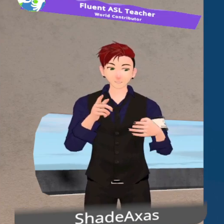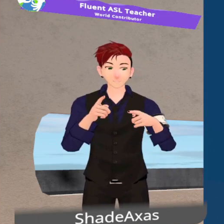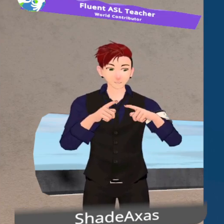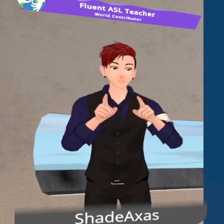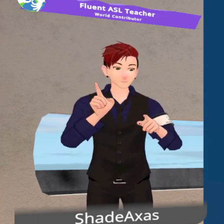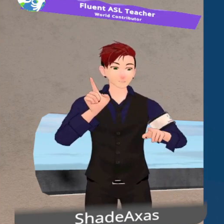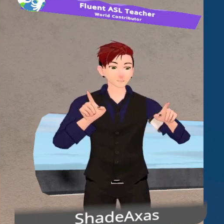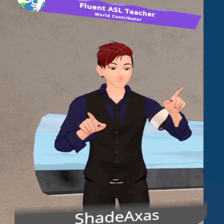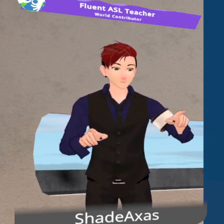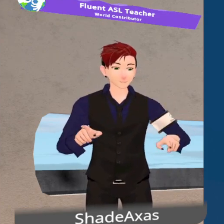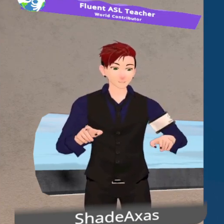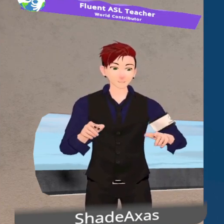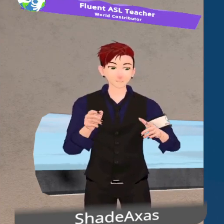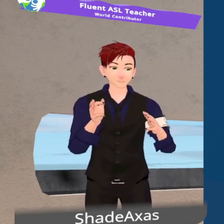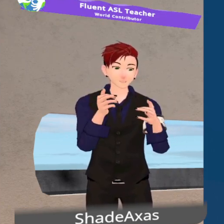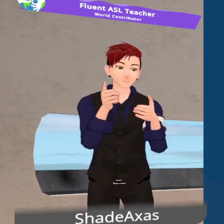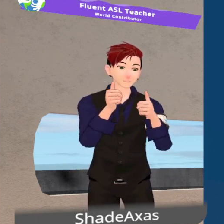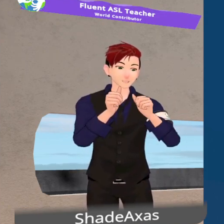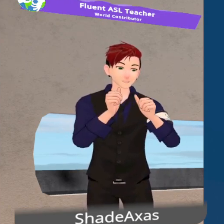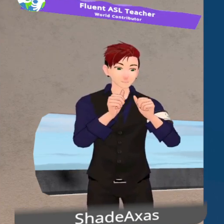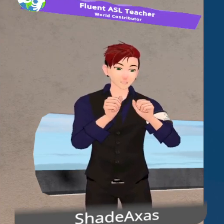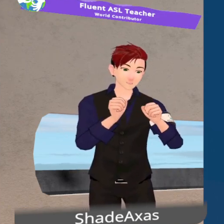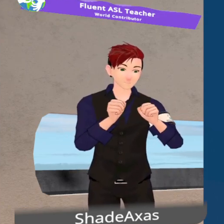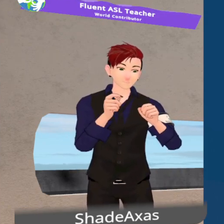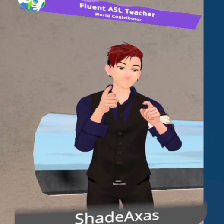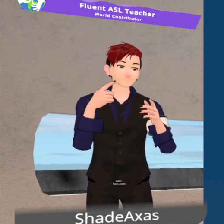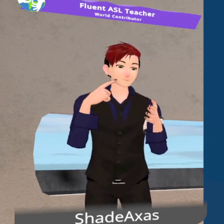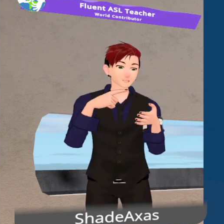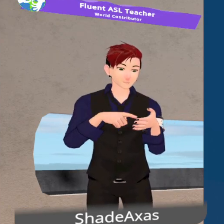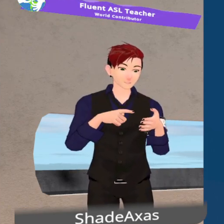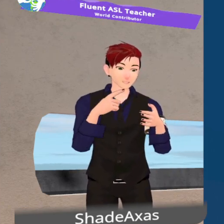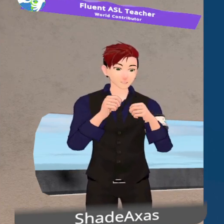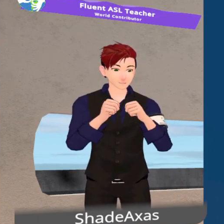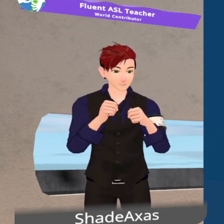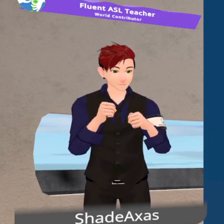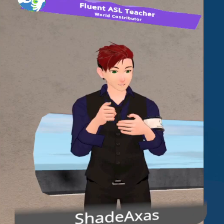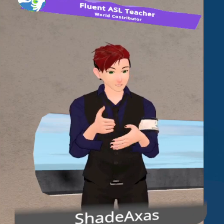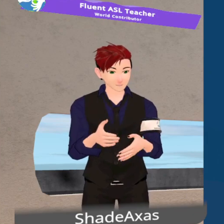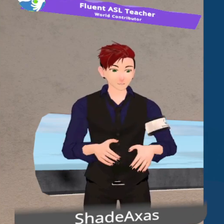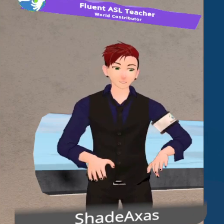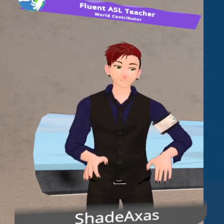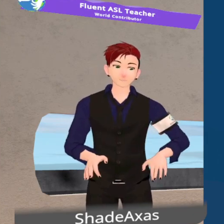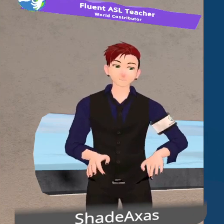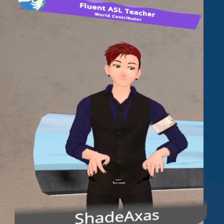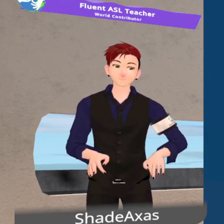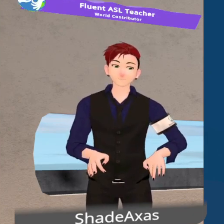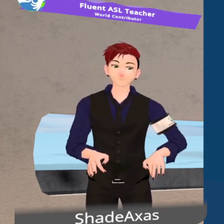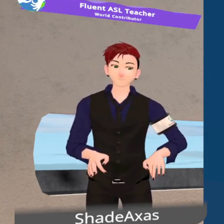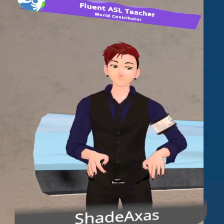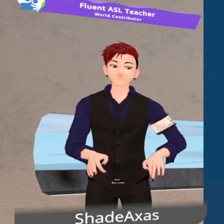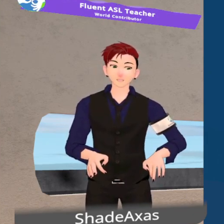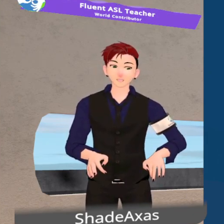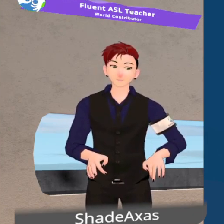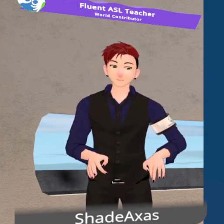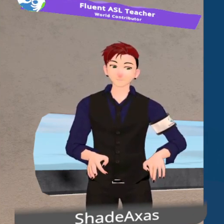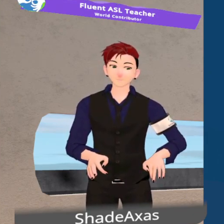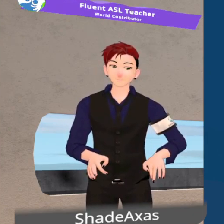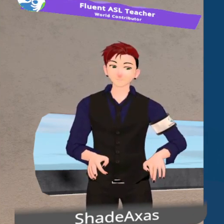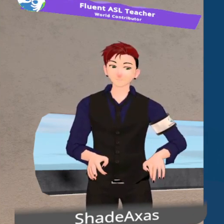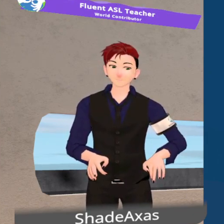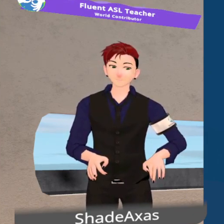like, "Okay, so you know, little differences," and they'll help like be on the lookout for things they can help fix.